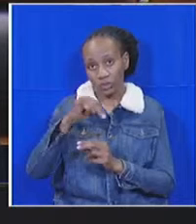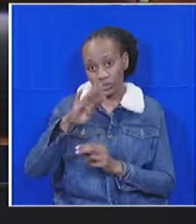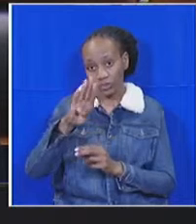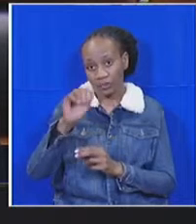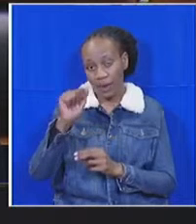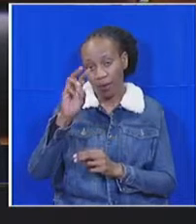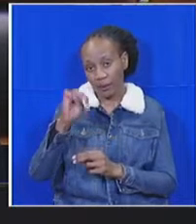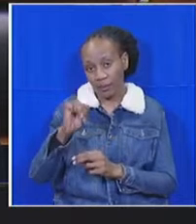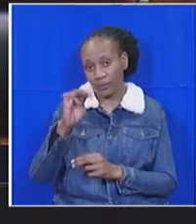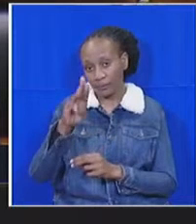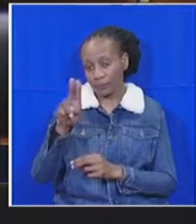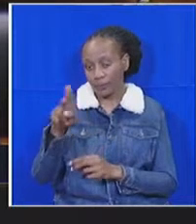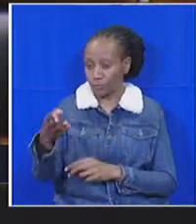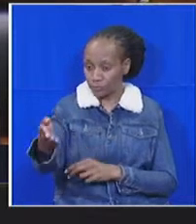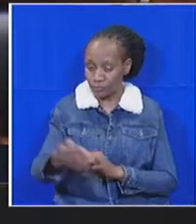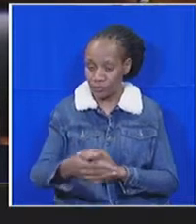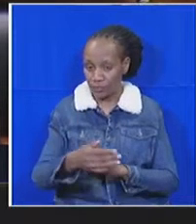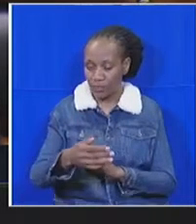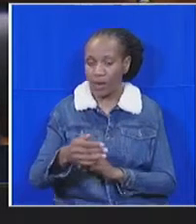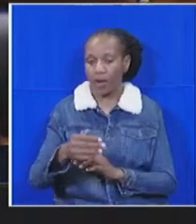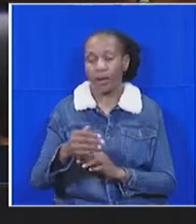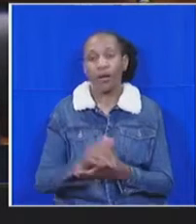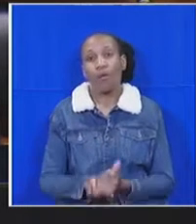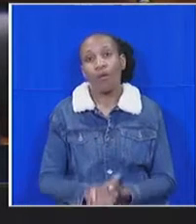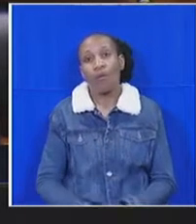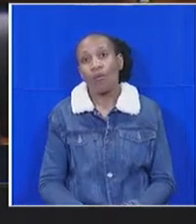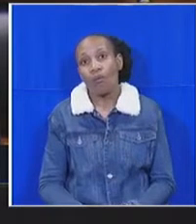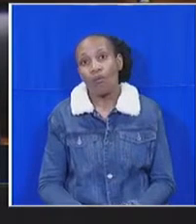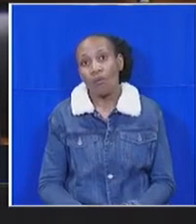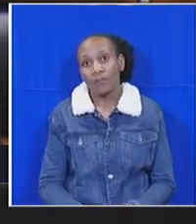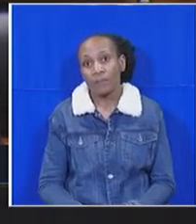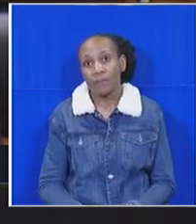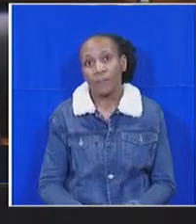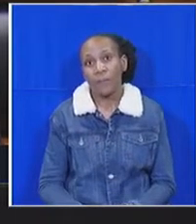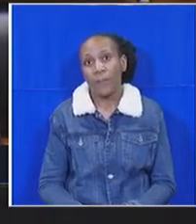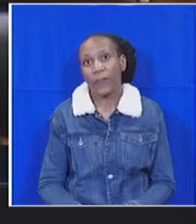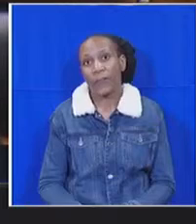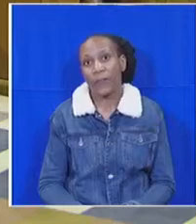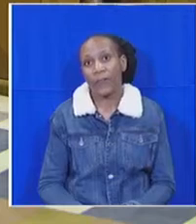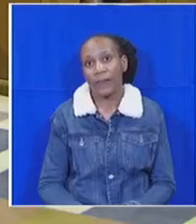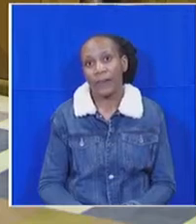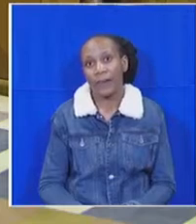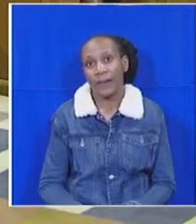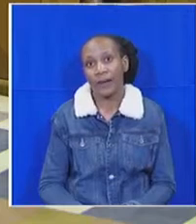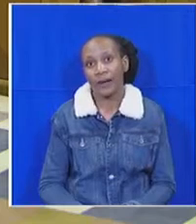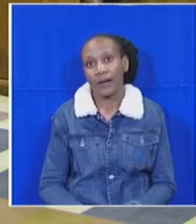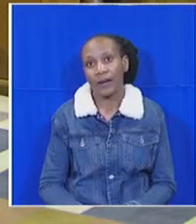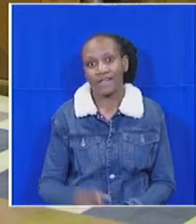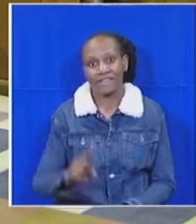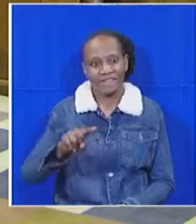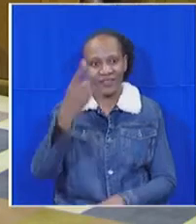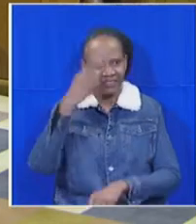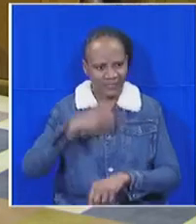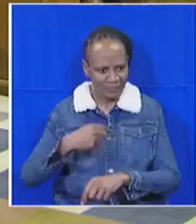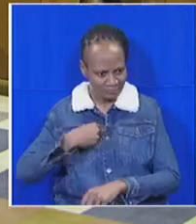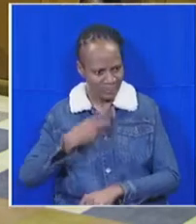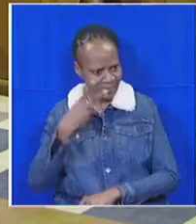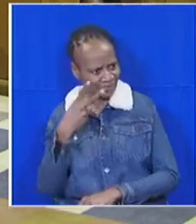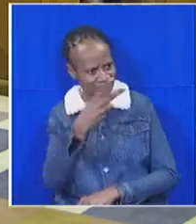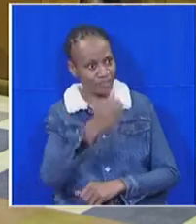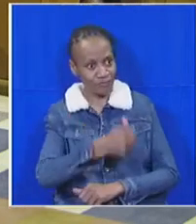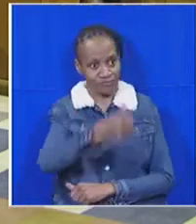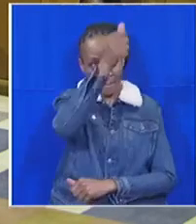to come again? I'll give you an opportunity. It's the first time that I see a chief whip of a majority